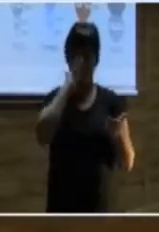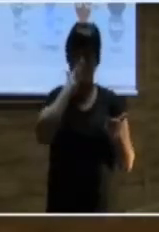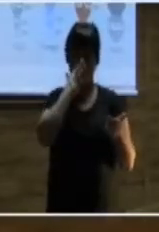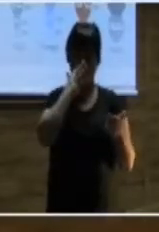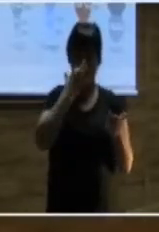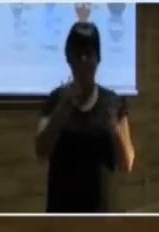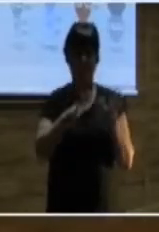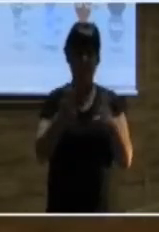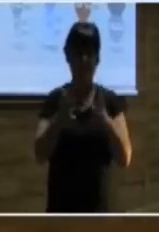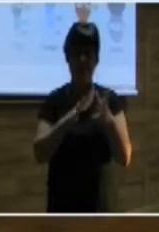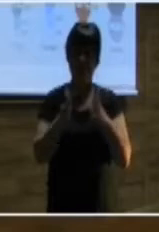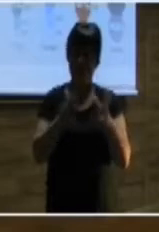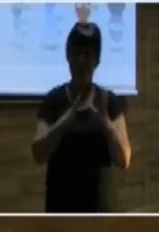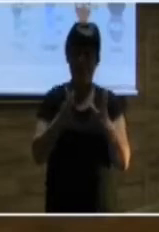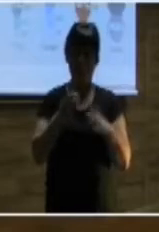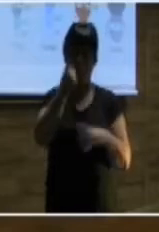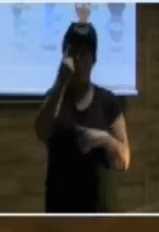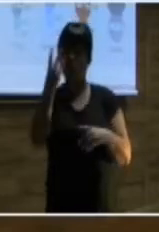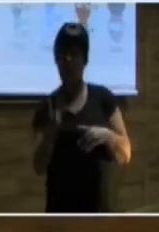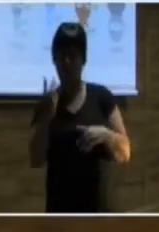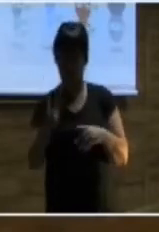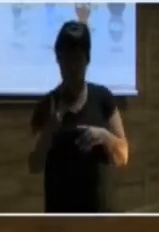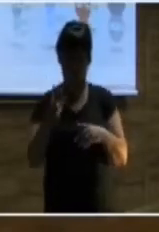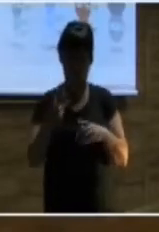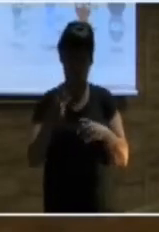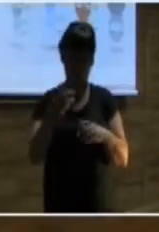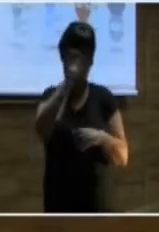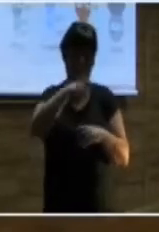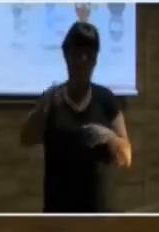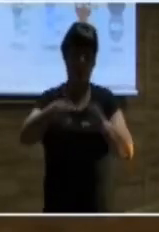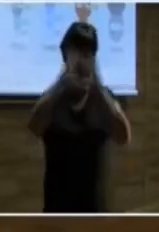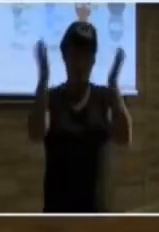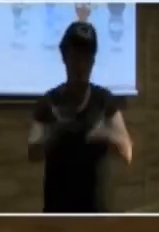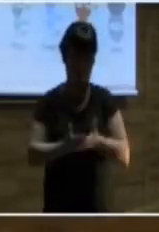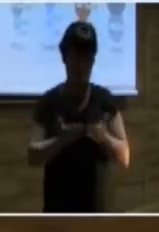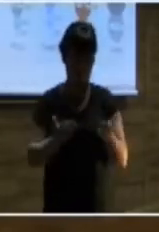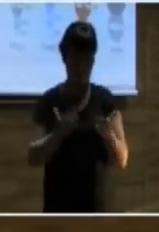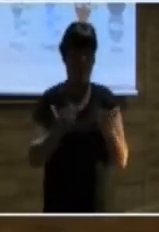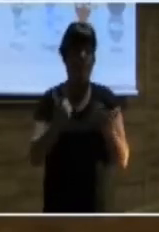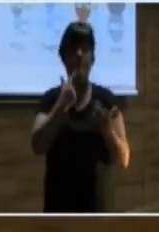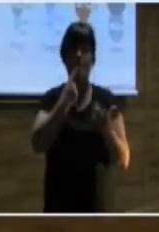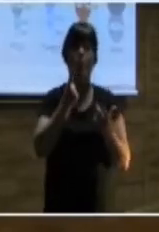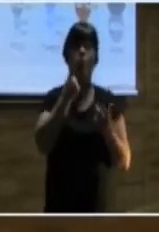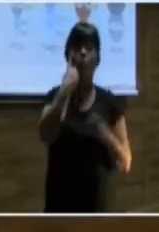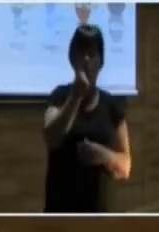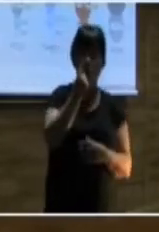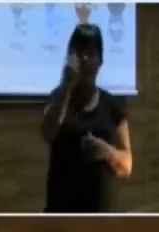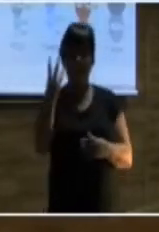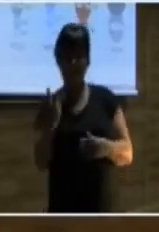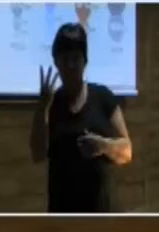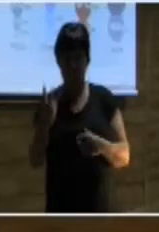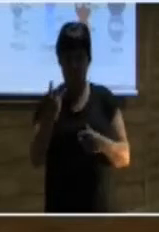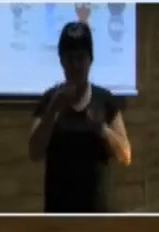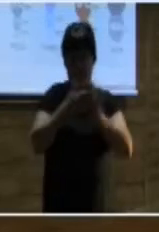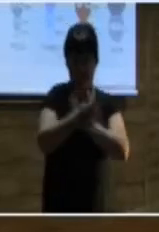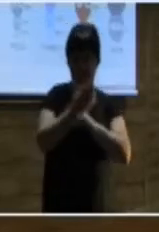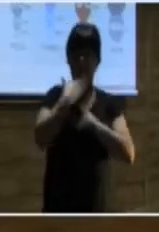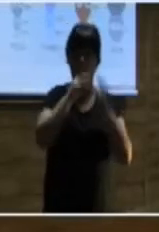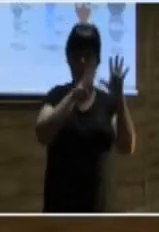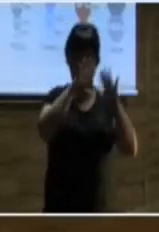develop dementia. So there you see the data broken down, in the regional level